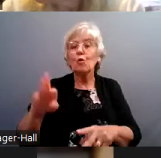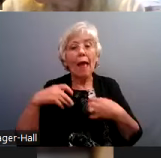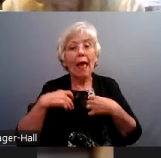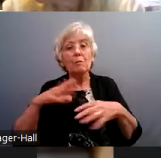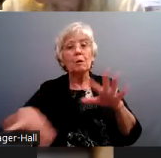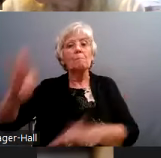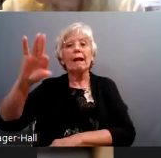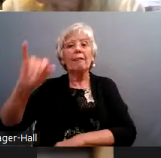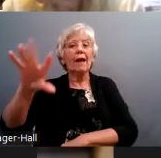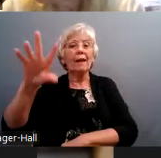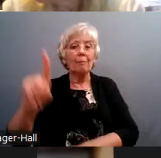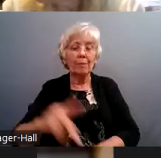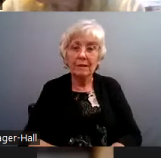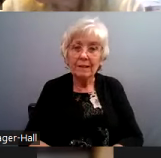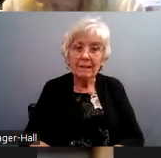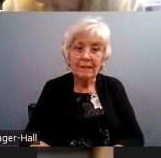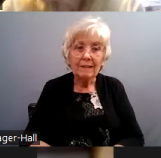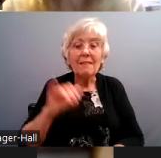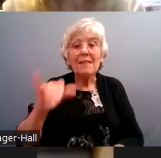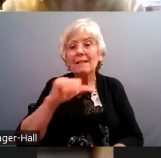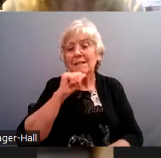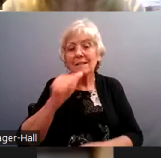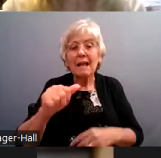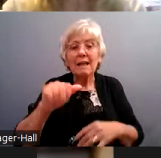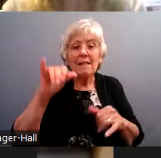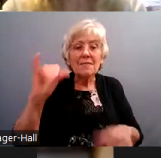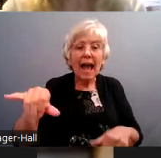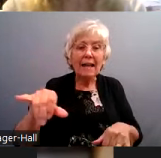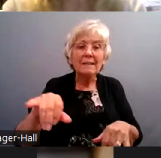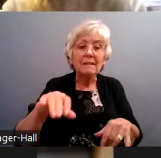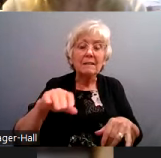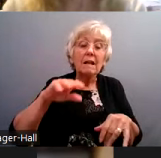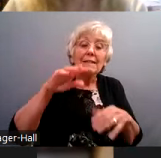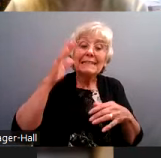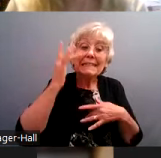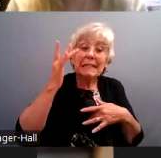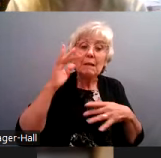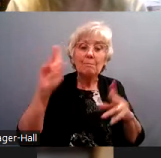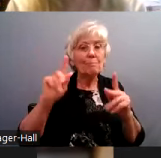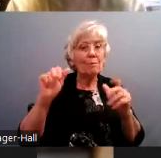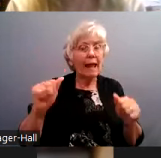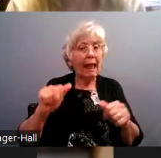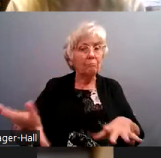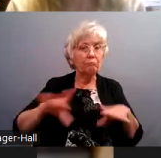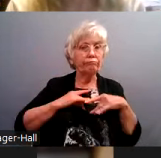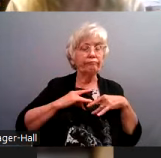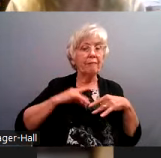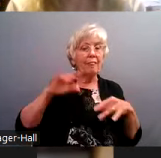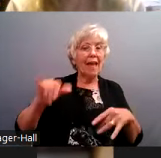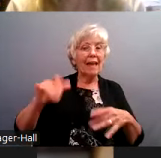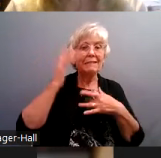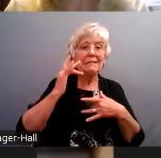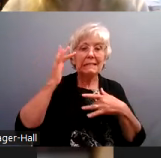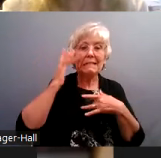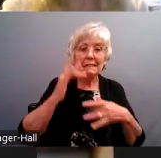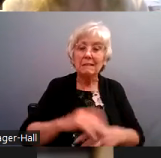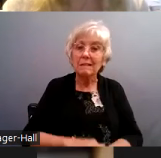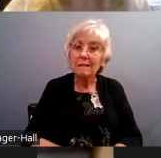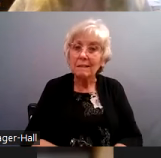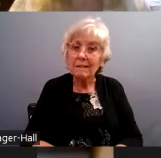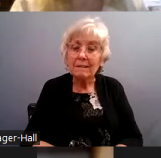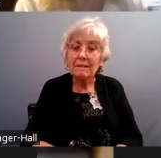it is a zoonotic disease. Zoonotic meaning that humans can contract ringworm from an infected animal. That's a disease